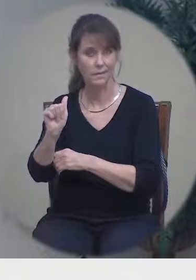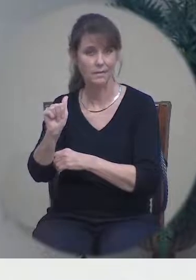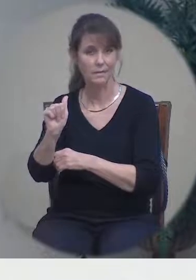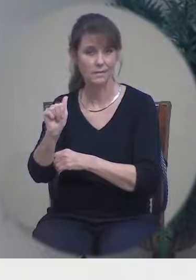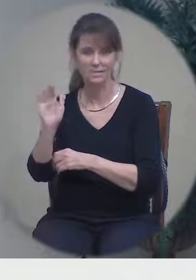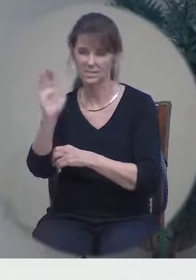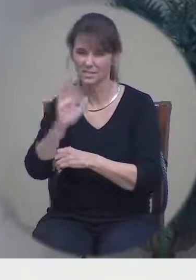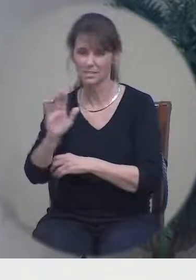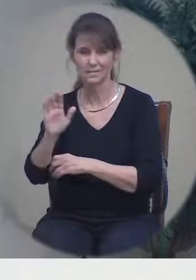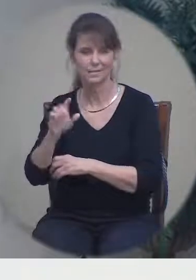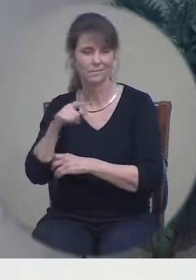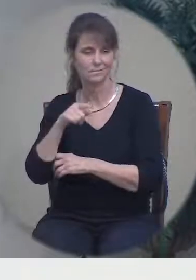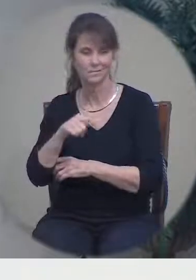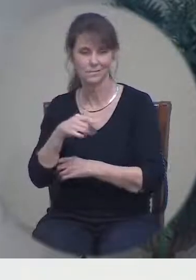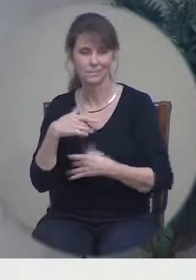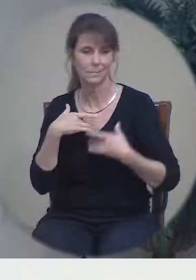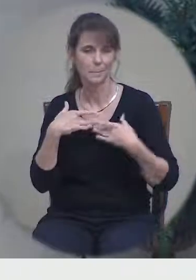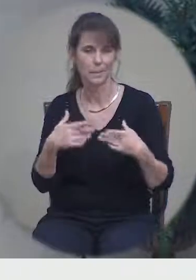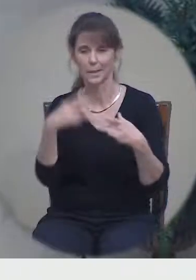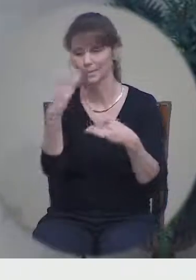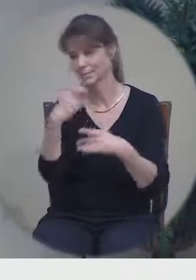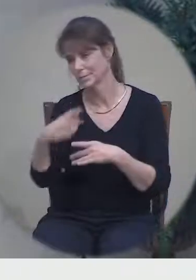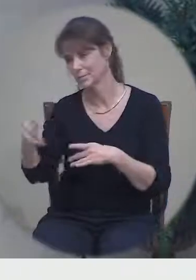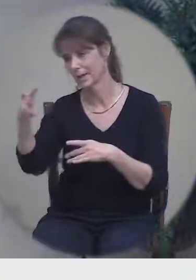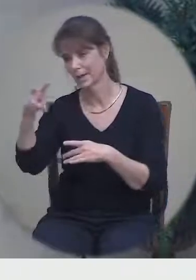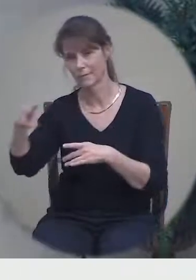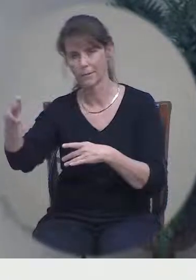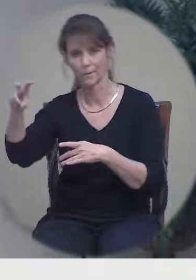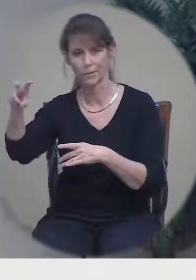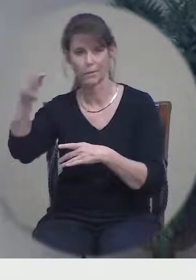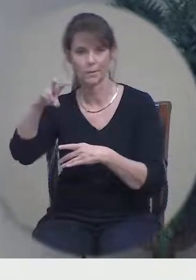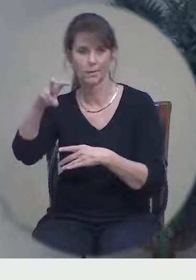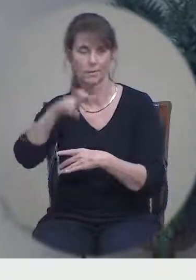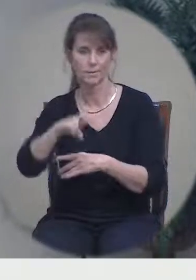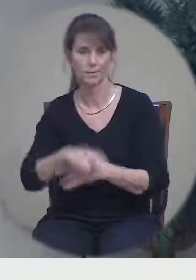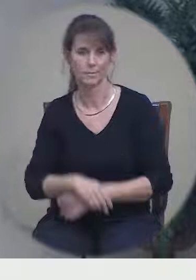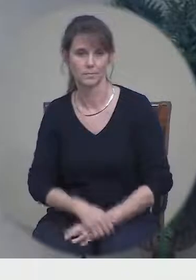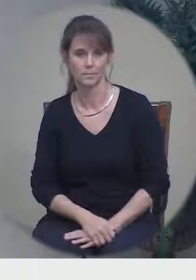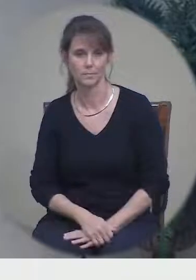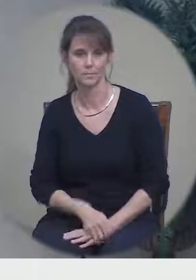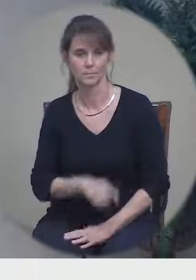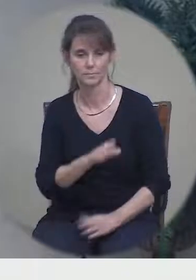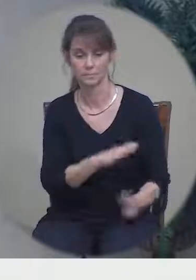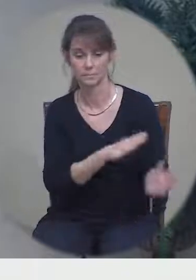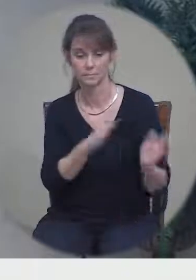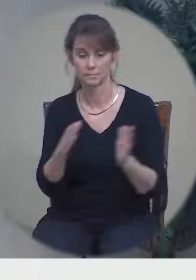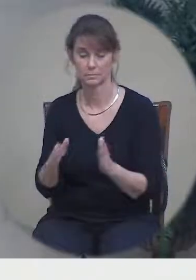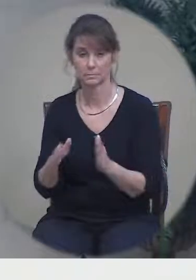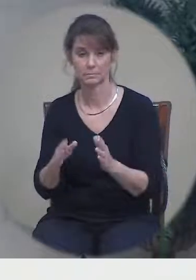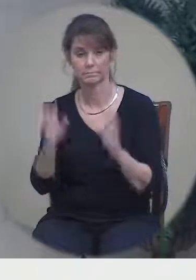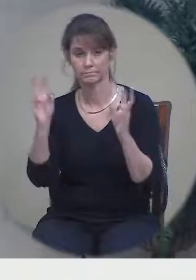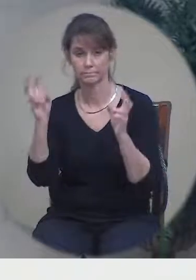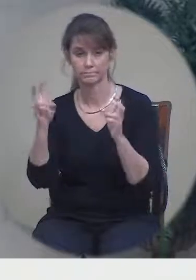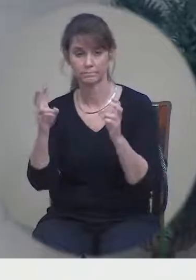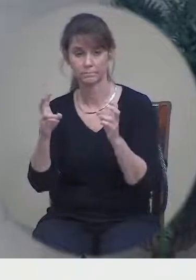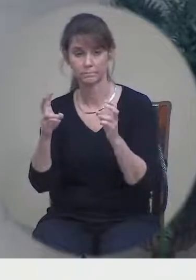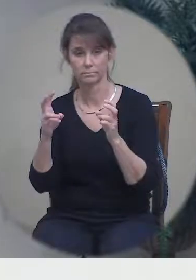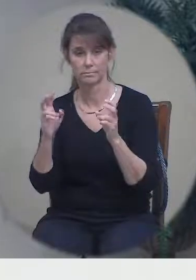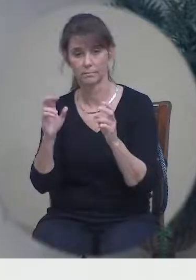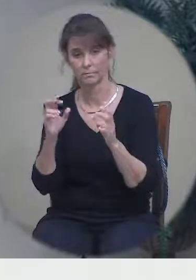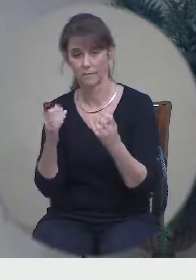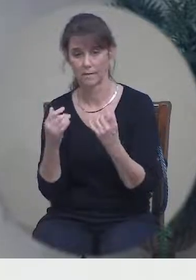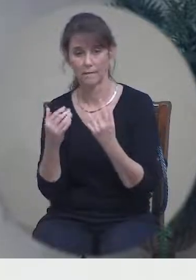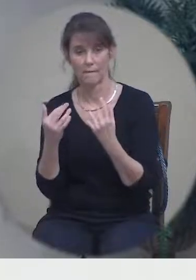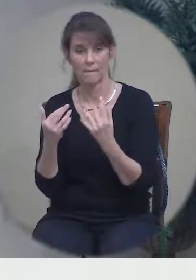a nomadic people. The fire of God, don't know. I mean, some people say it's lightning.